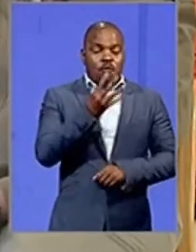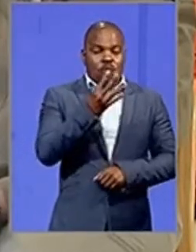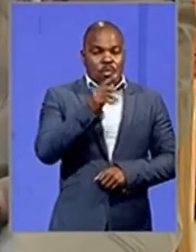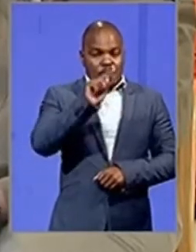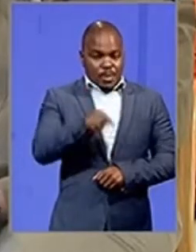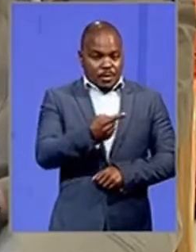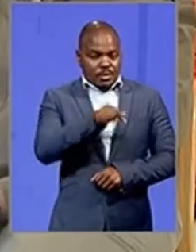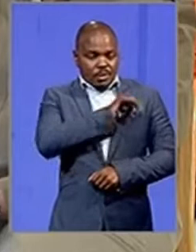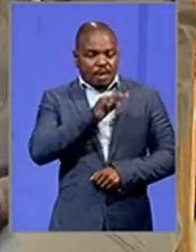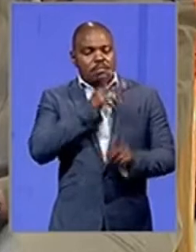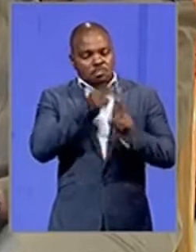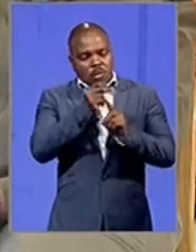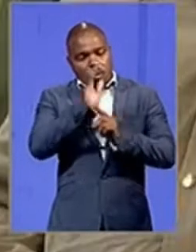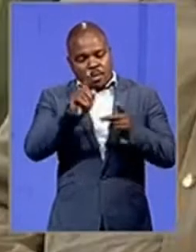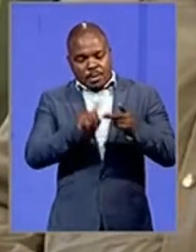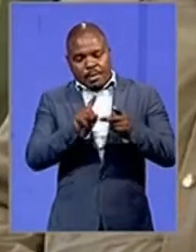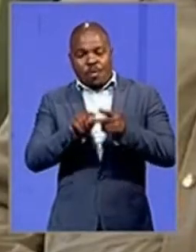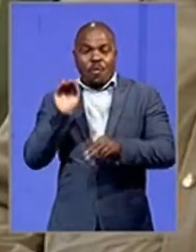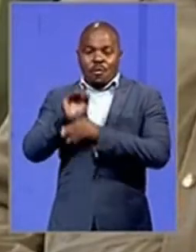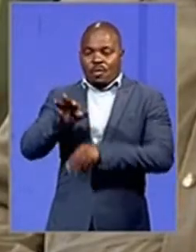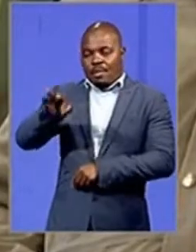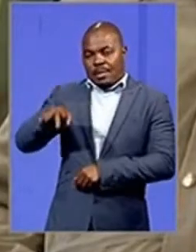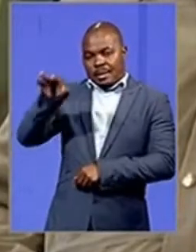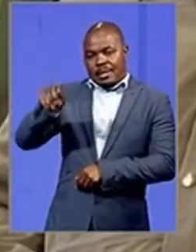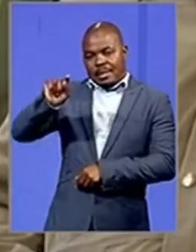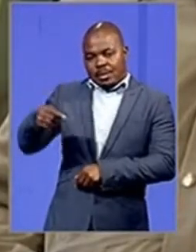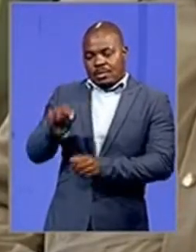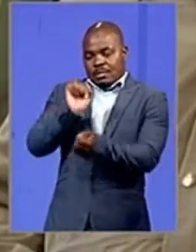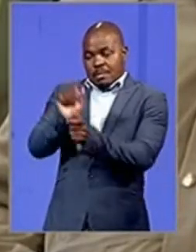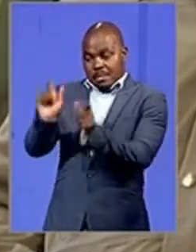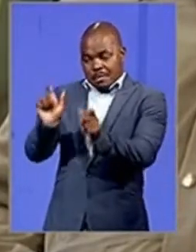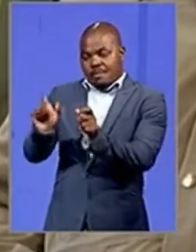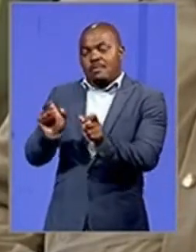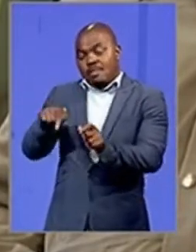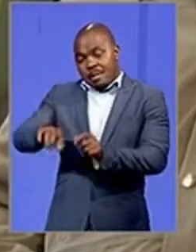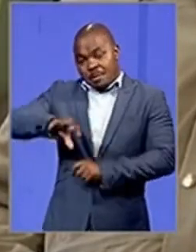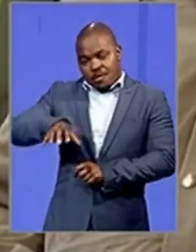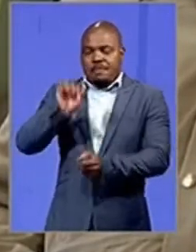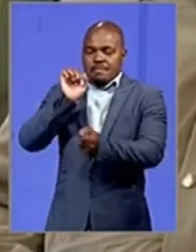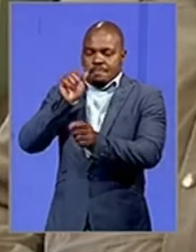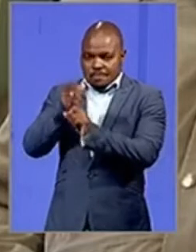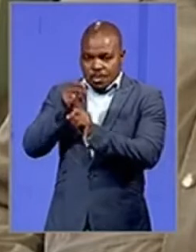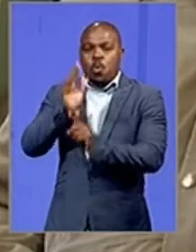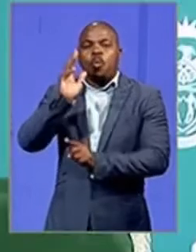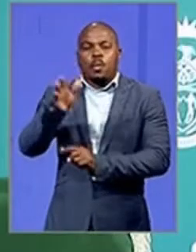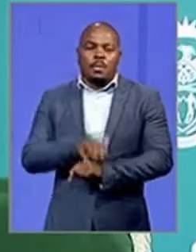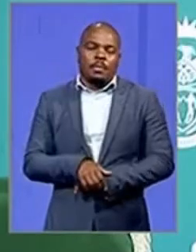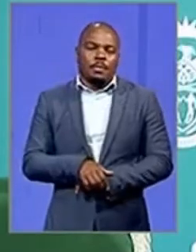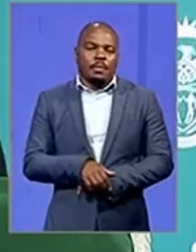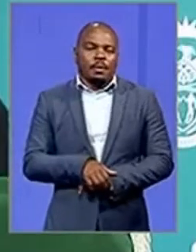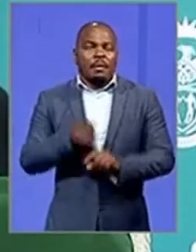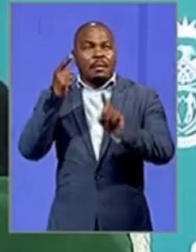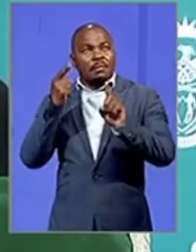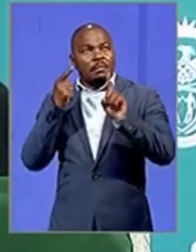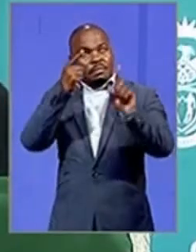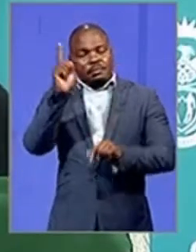hwetša moento mo le bagolegwa ba go feta 13,000 ka profenseng le bona ba ya go hlabelwa ka moento. Maikemišetšo